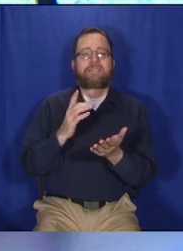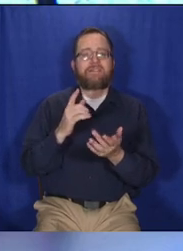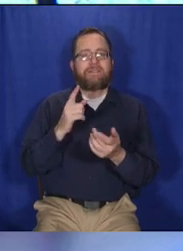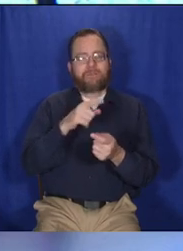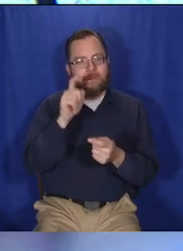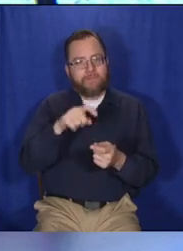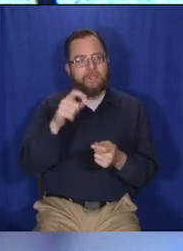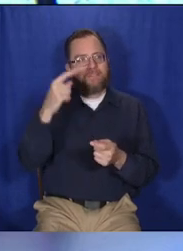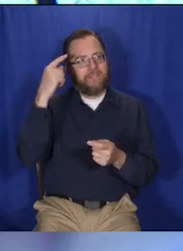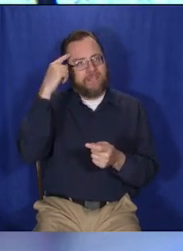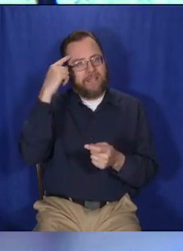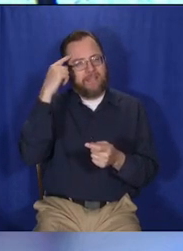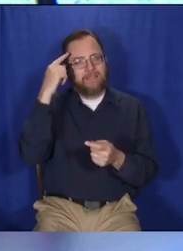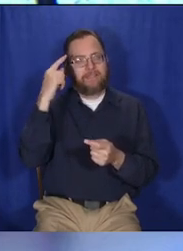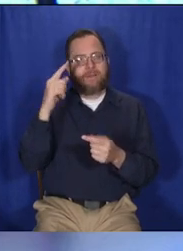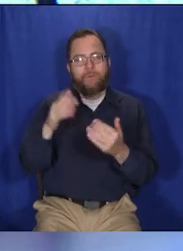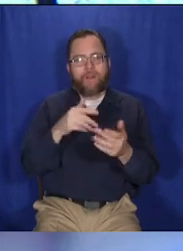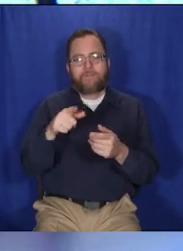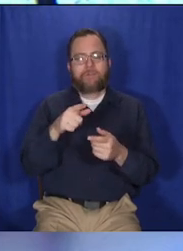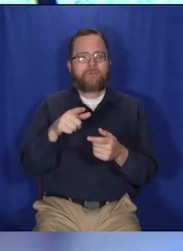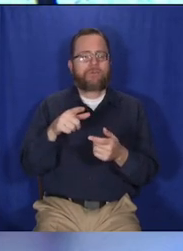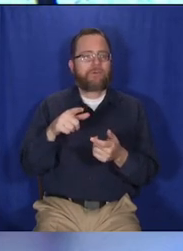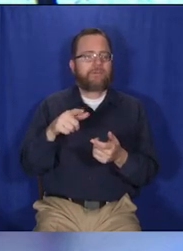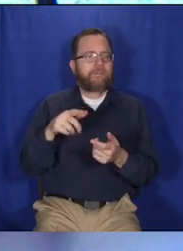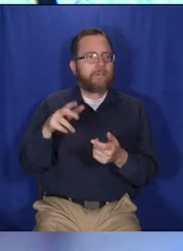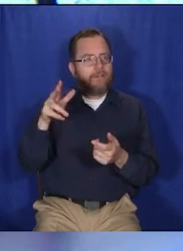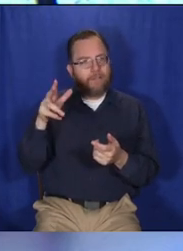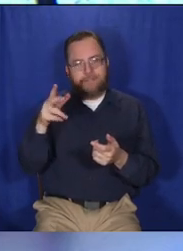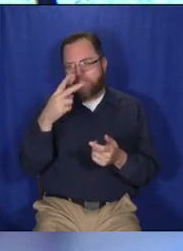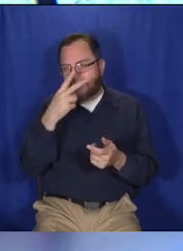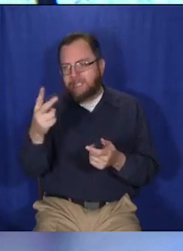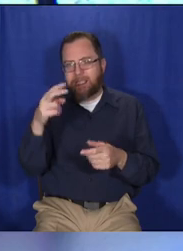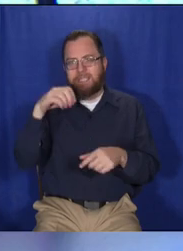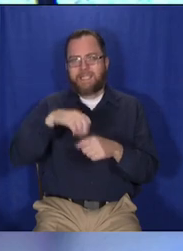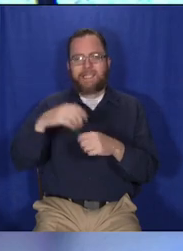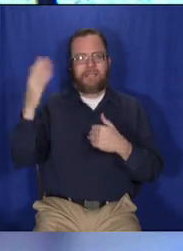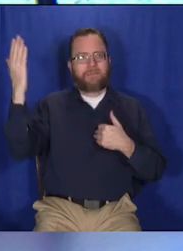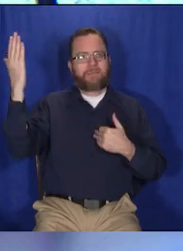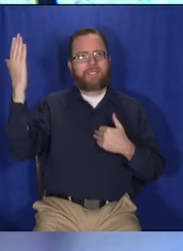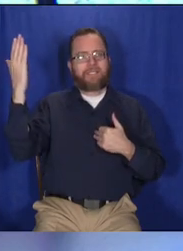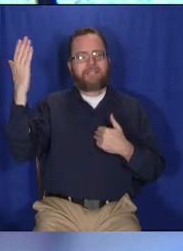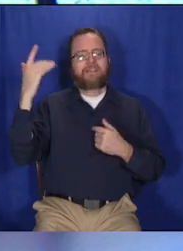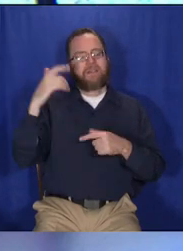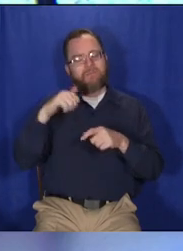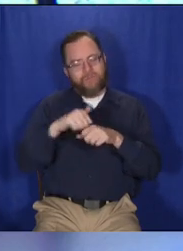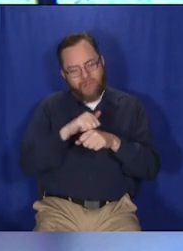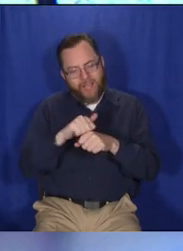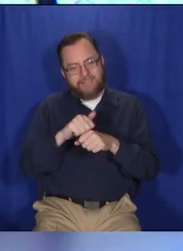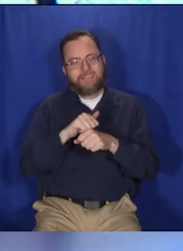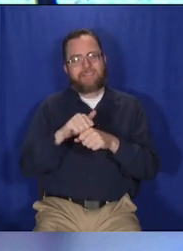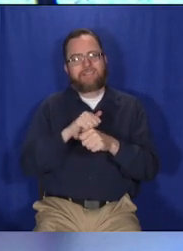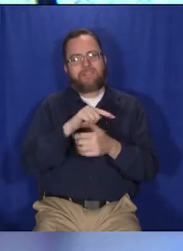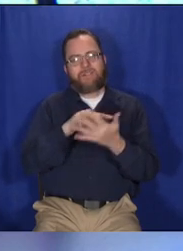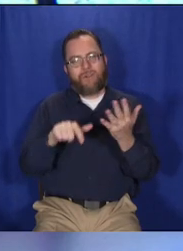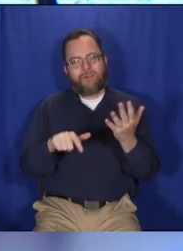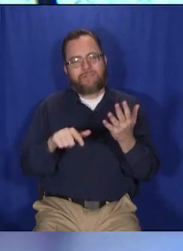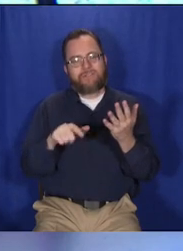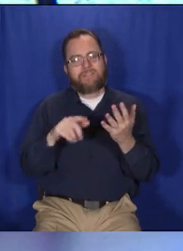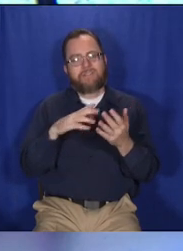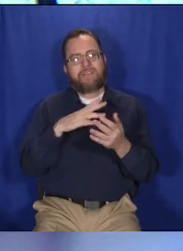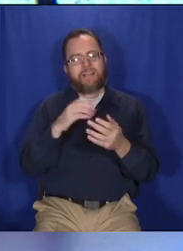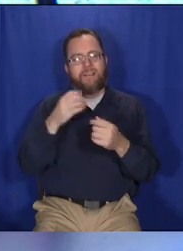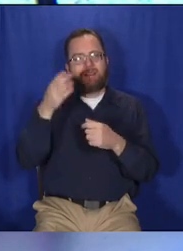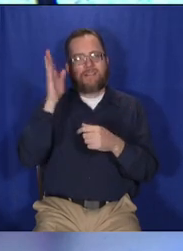What you have learned and received and heard and seen in me, practice these things, and the God of